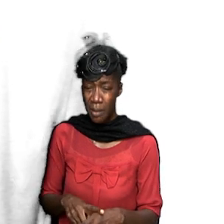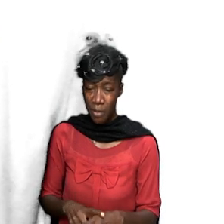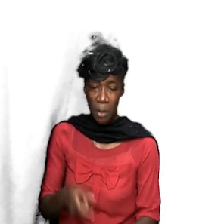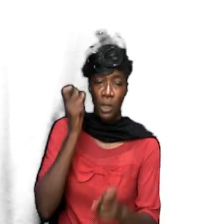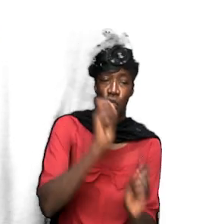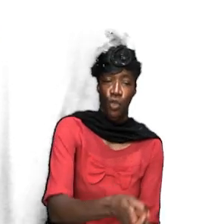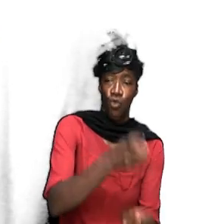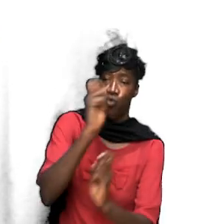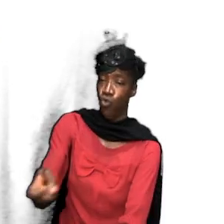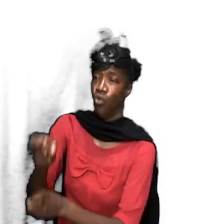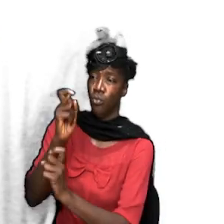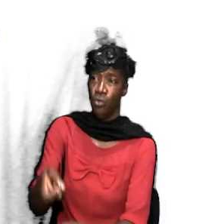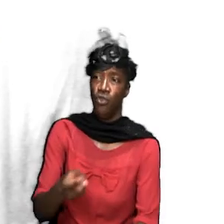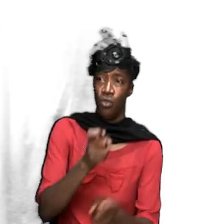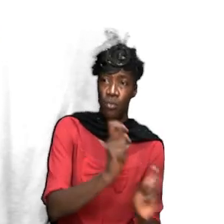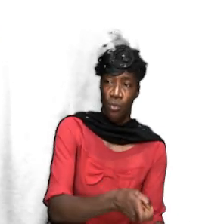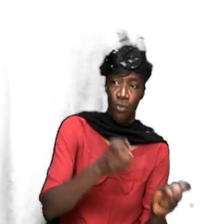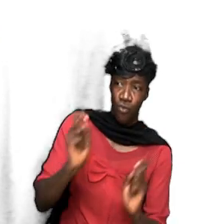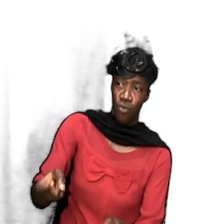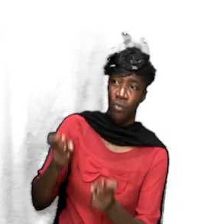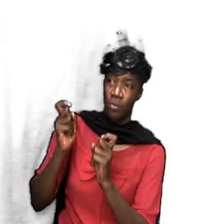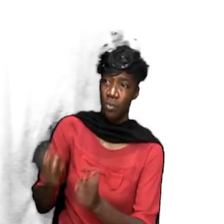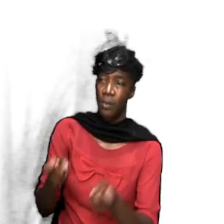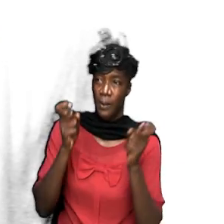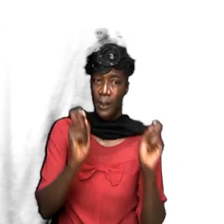Daddy, we need drumsticks.